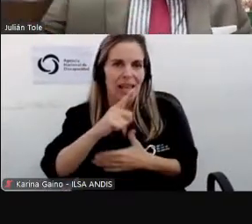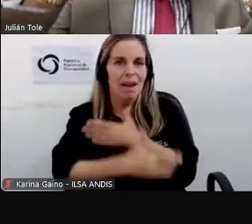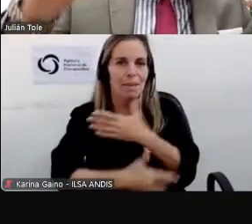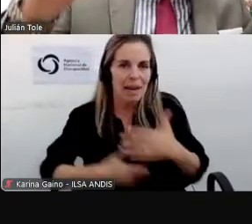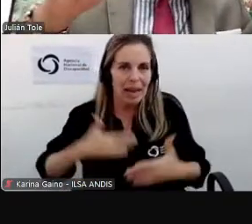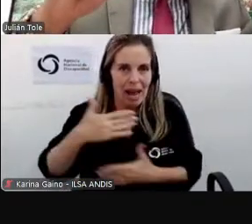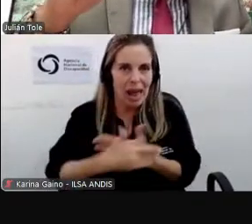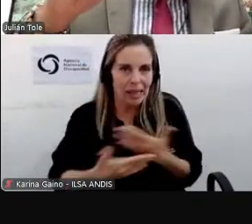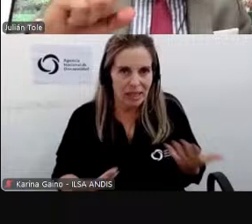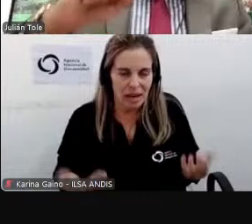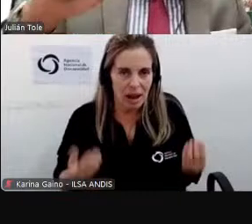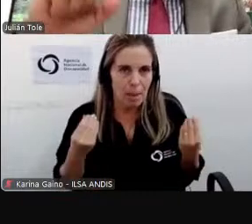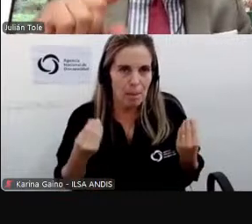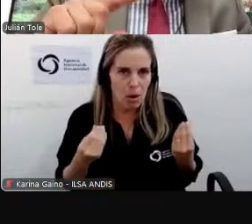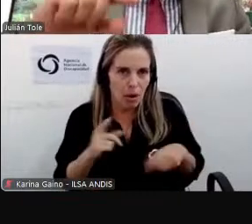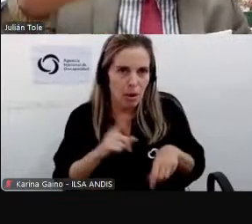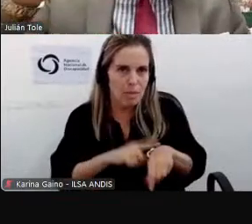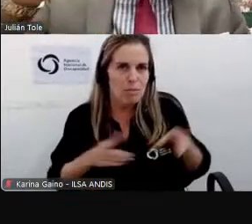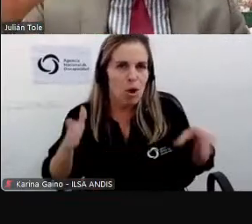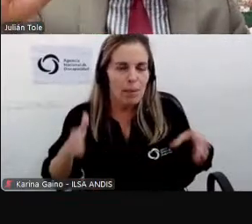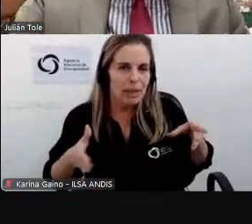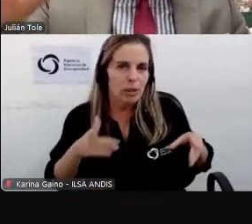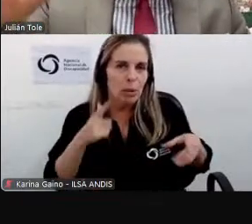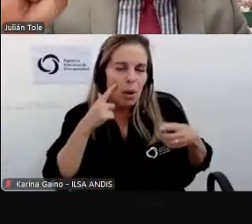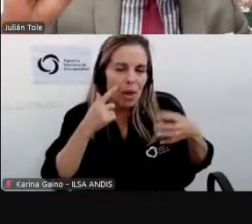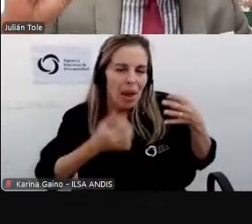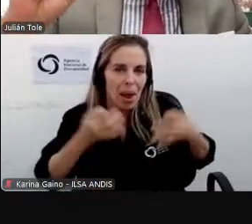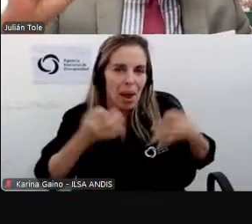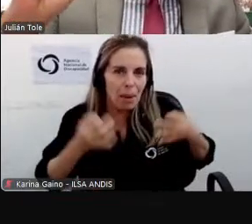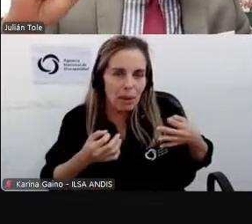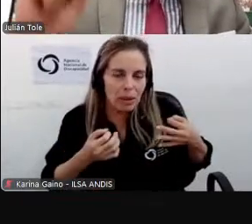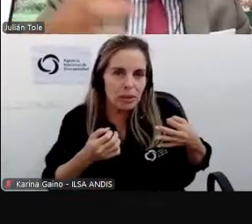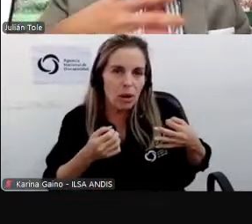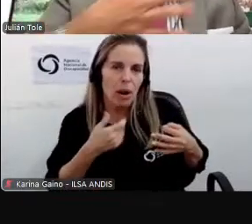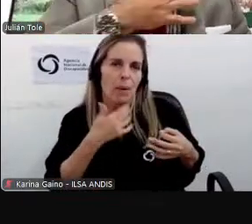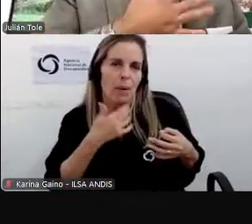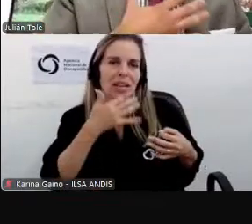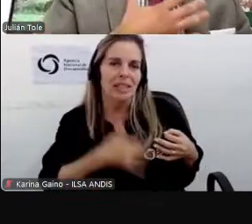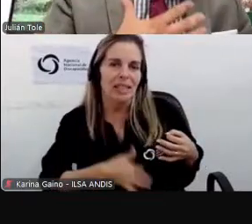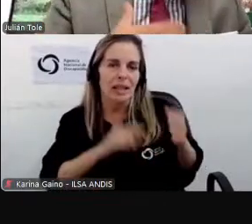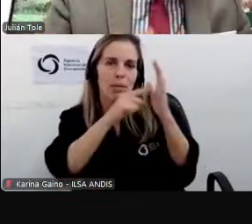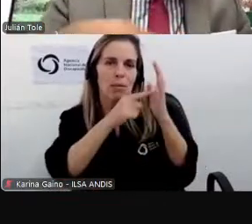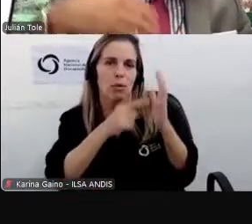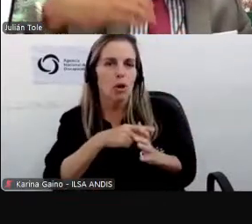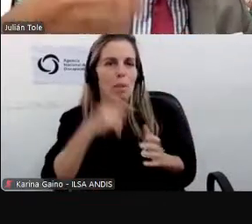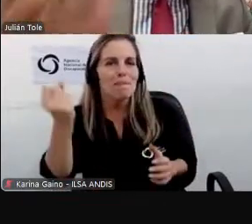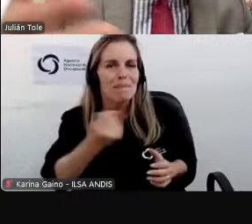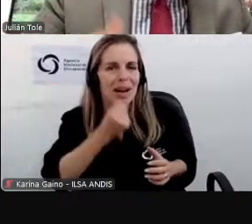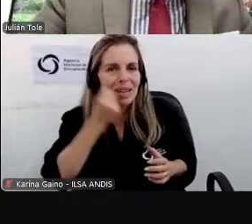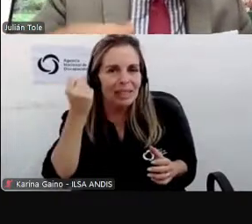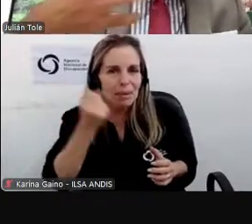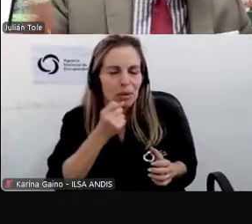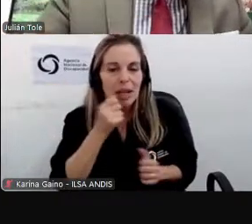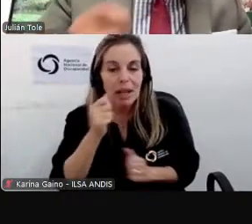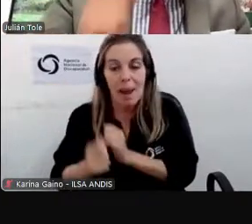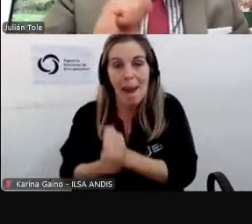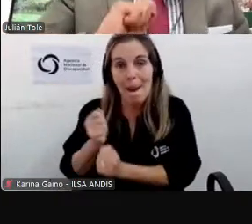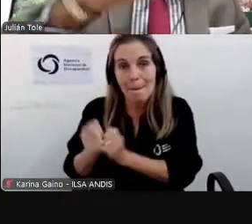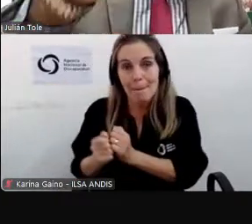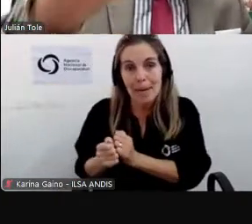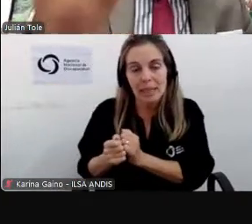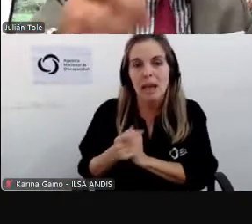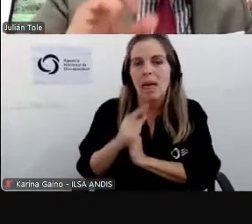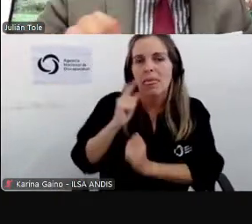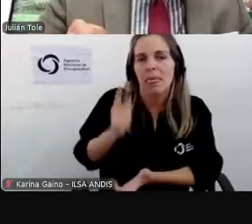America because clearly this assessment will allow me to